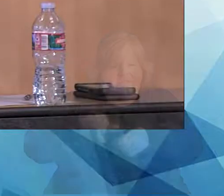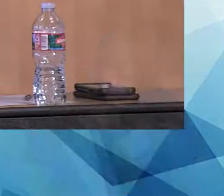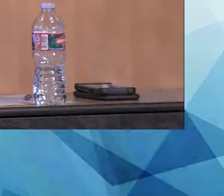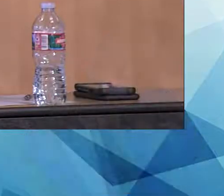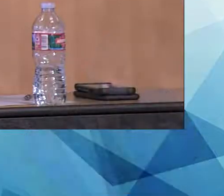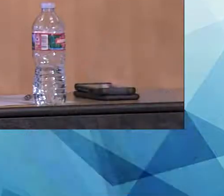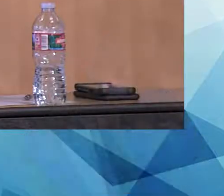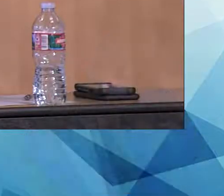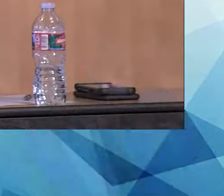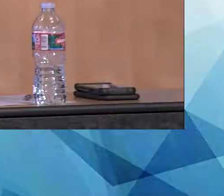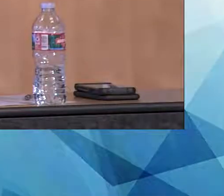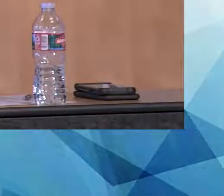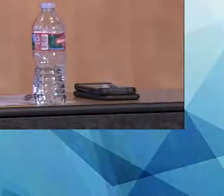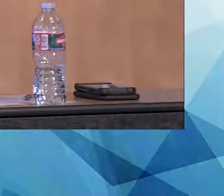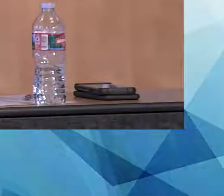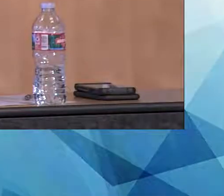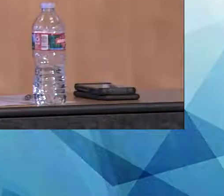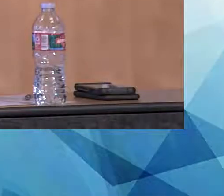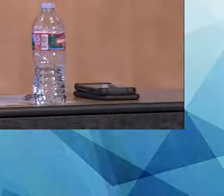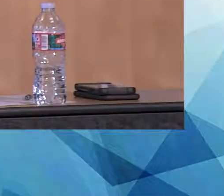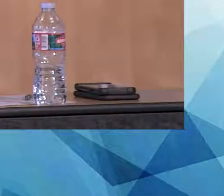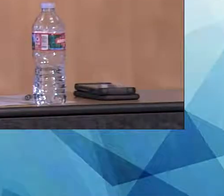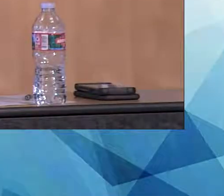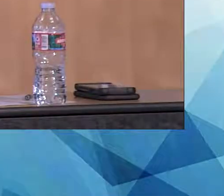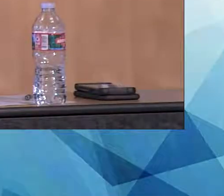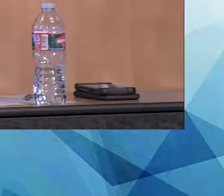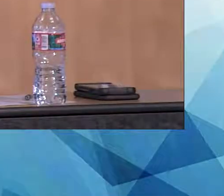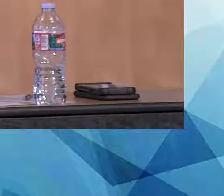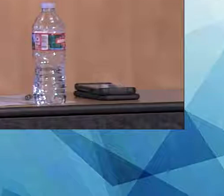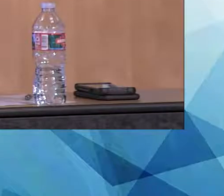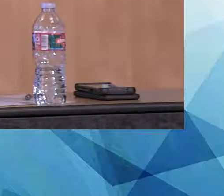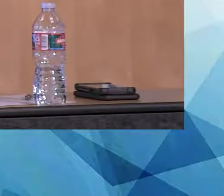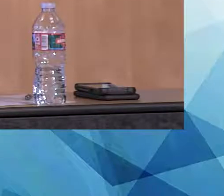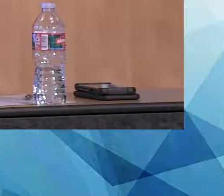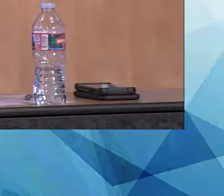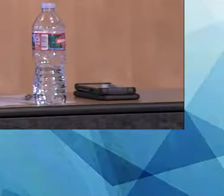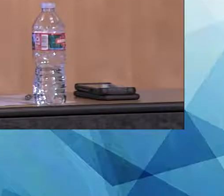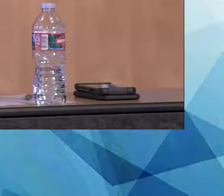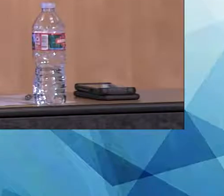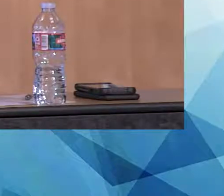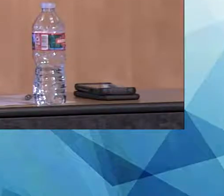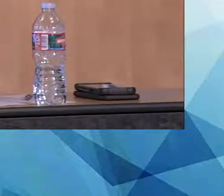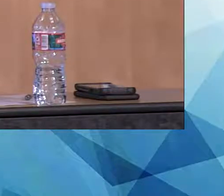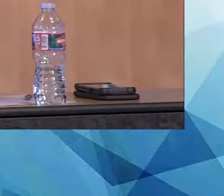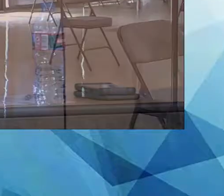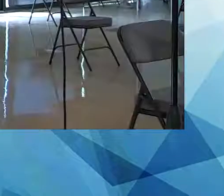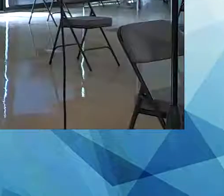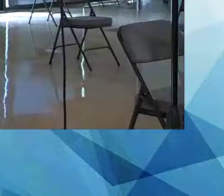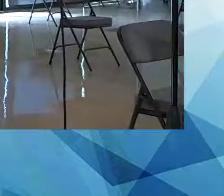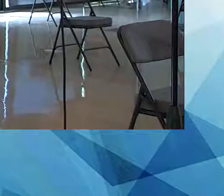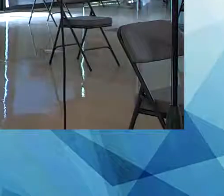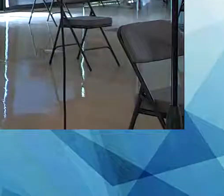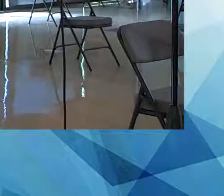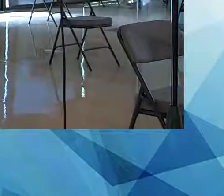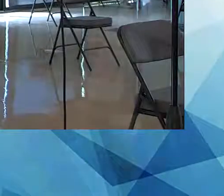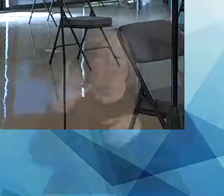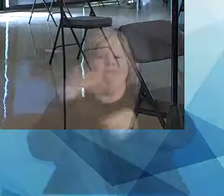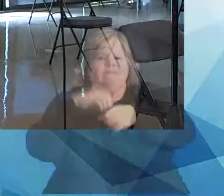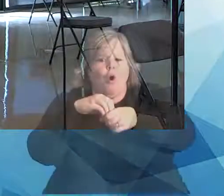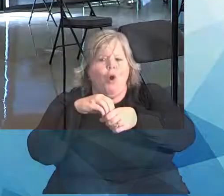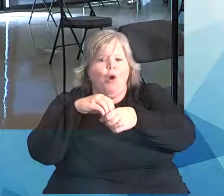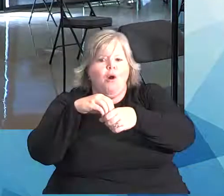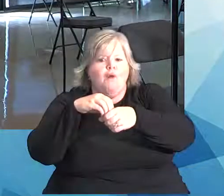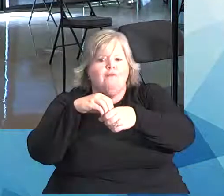of those discussions? Sure. We partner with the principals at each school to choose who would be on that council. What we will